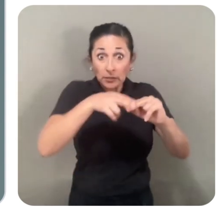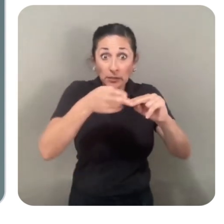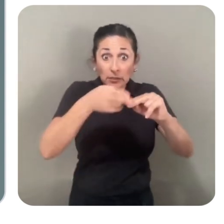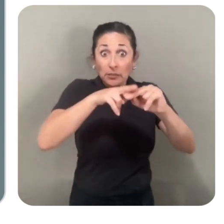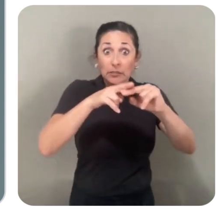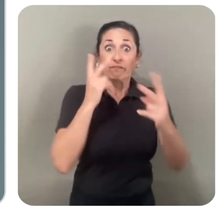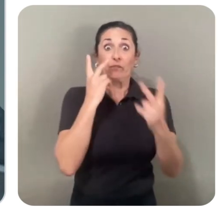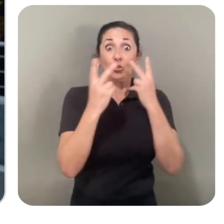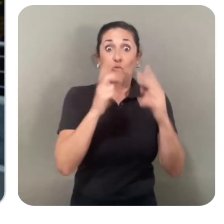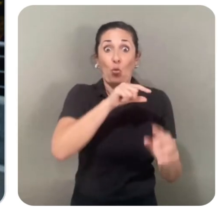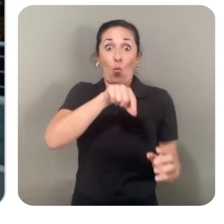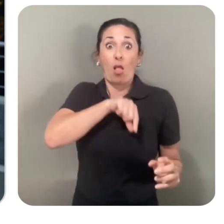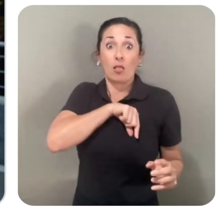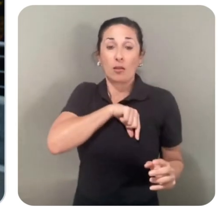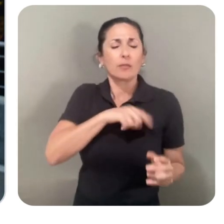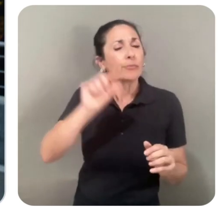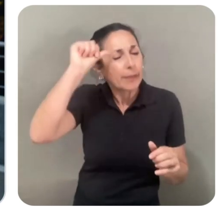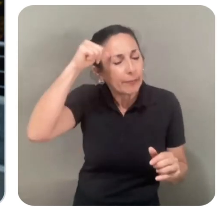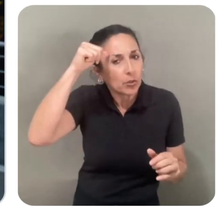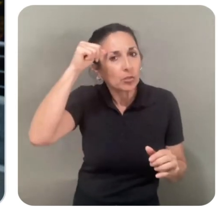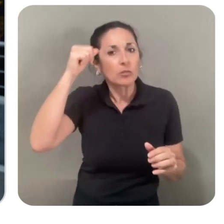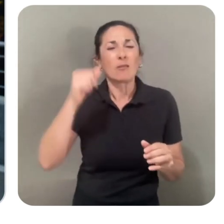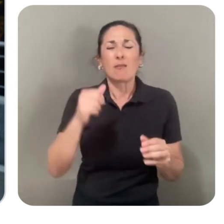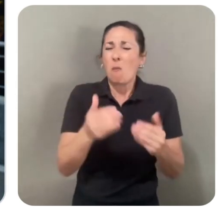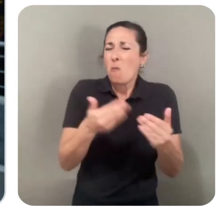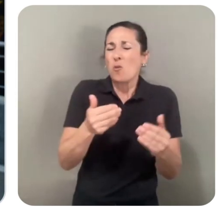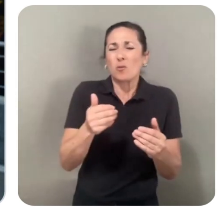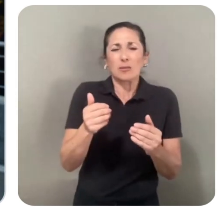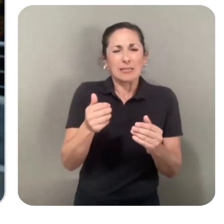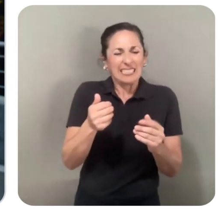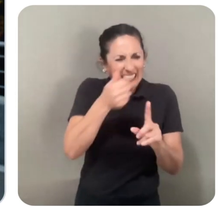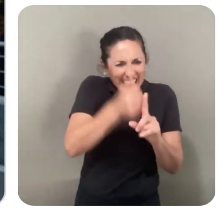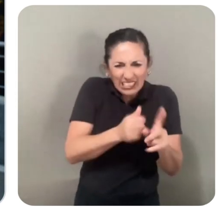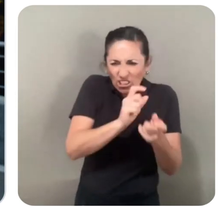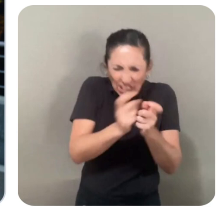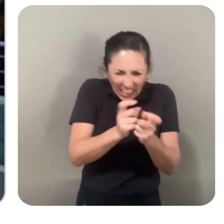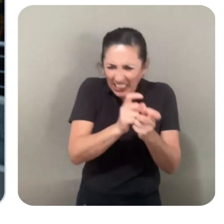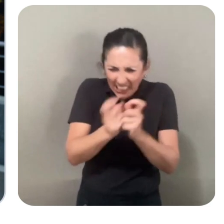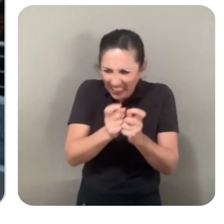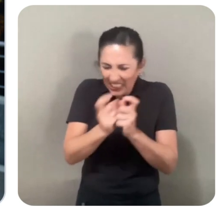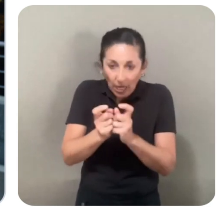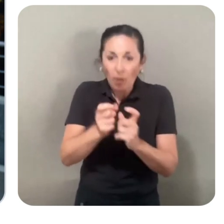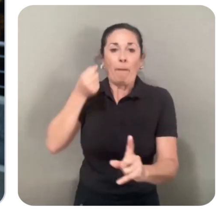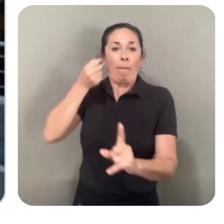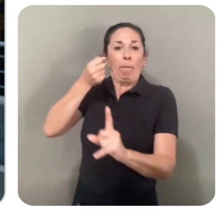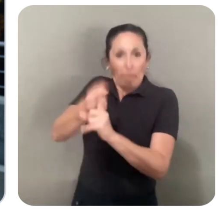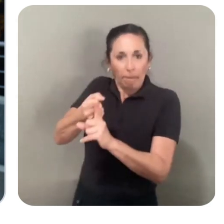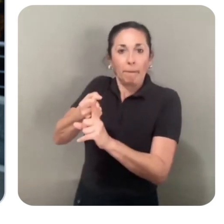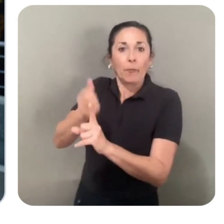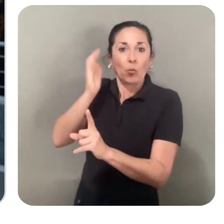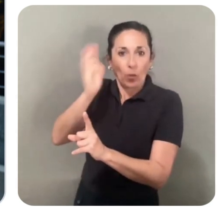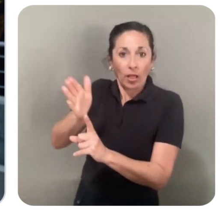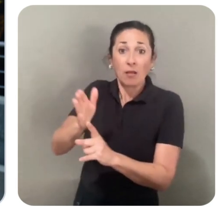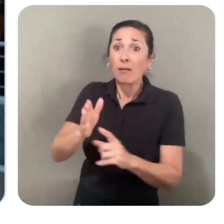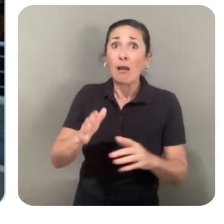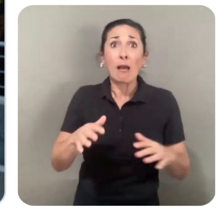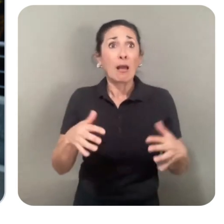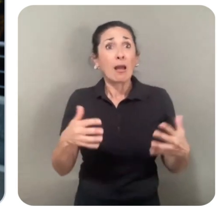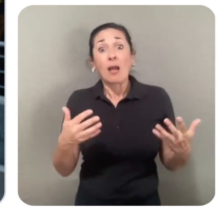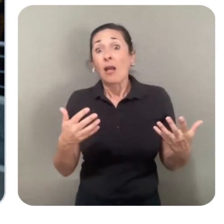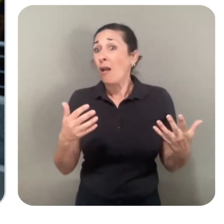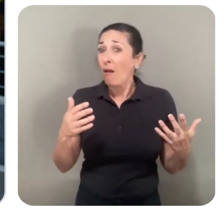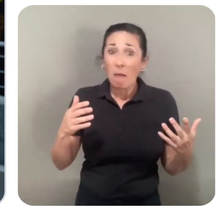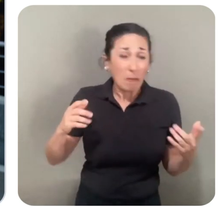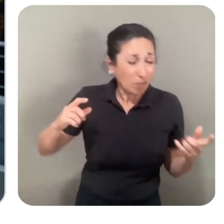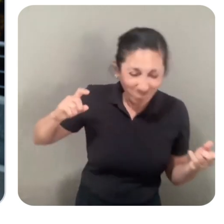visual quality. Remember, almost every significant change you make will have an effect. Don't hesitate to make